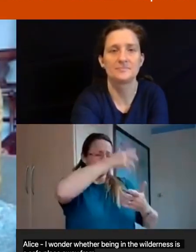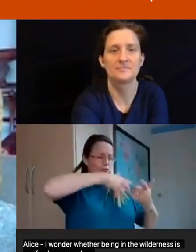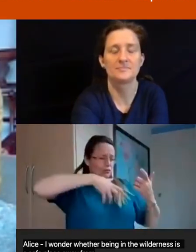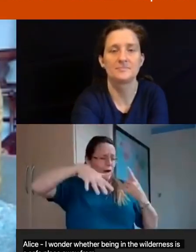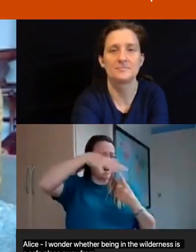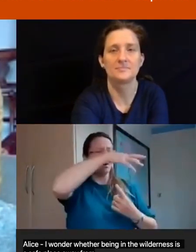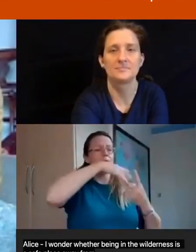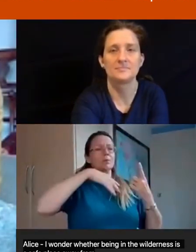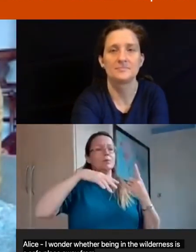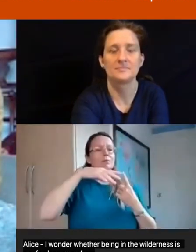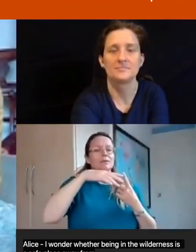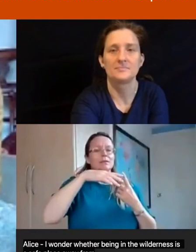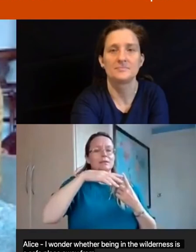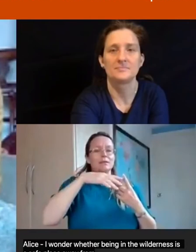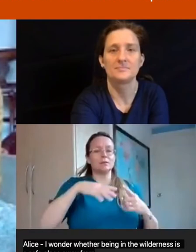we need to leave.